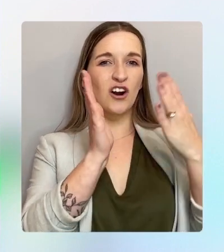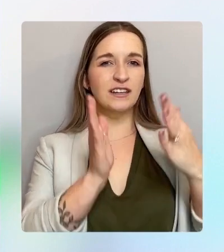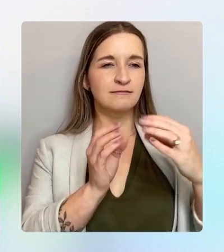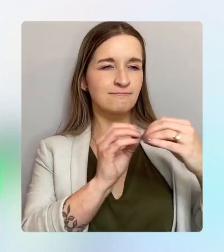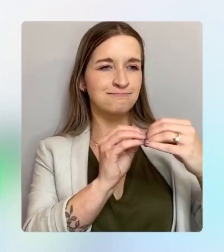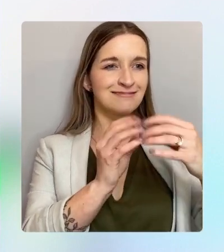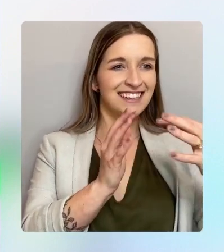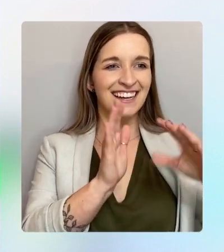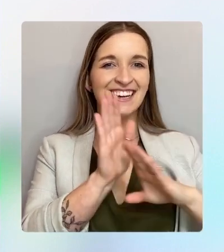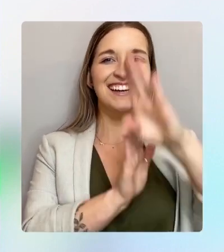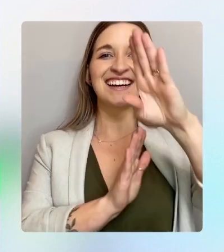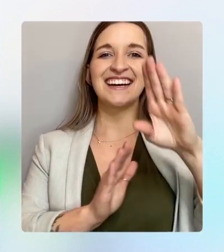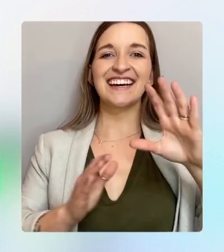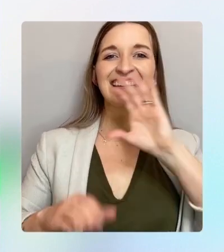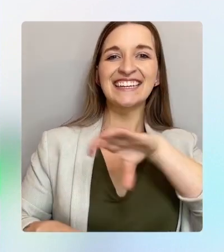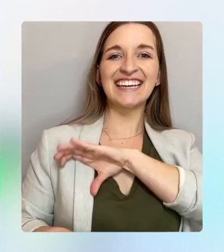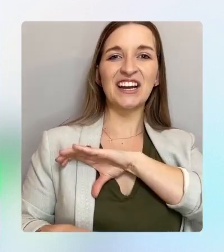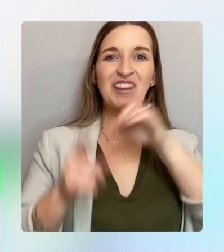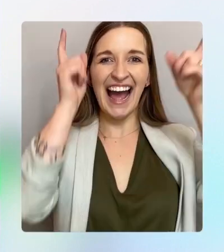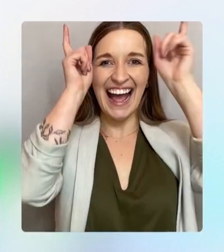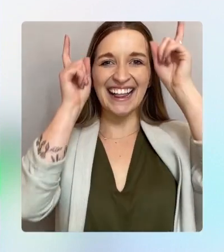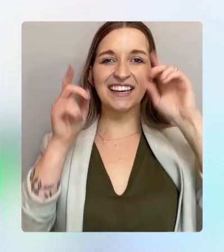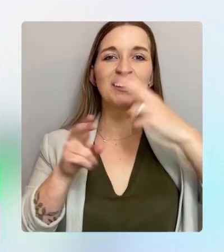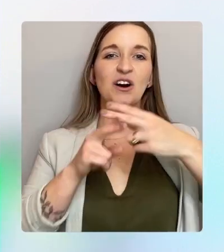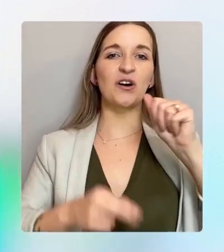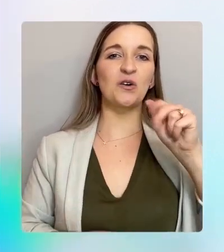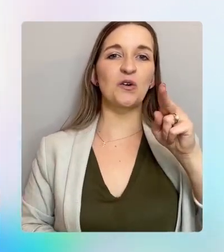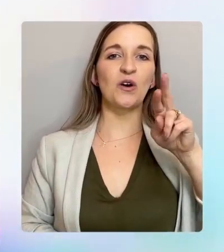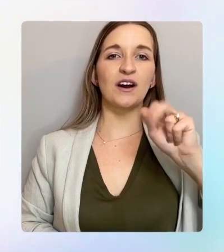we created an alien character that we call Aura.